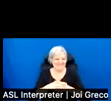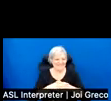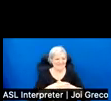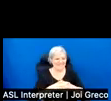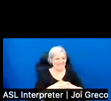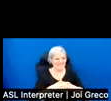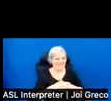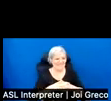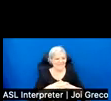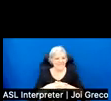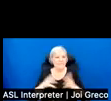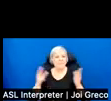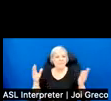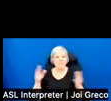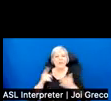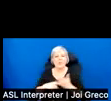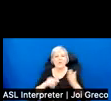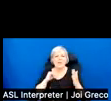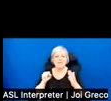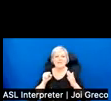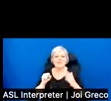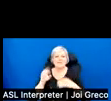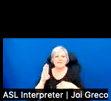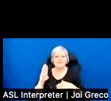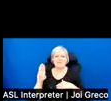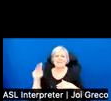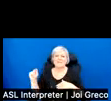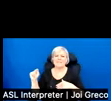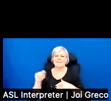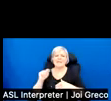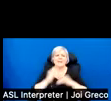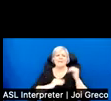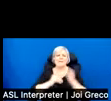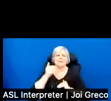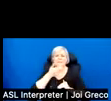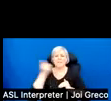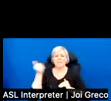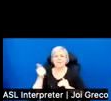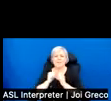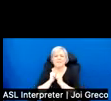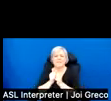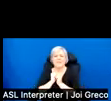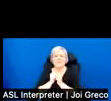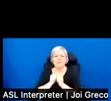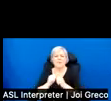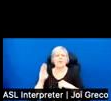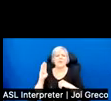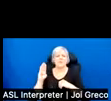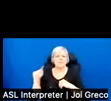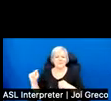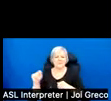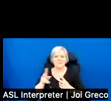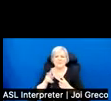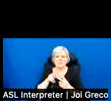So what is Building Better Together, or BBT? It's an interdisciplinary course at Queen's University between the School